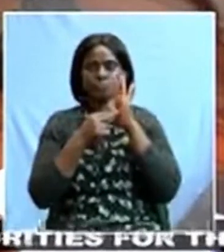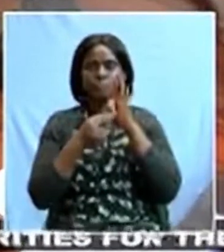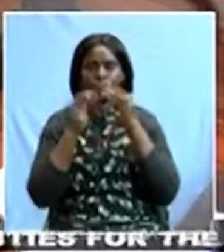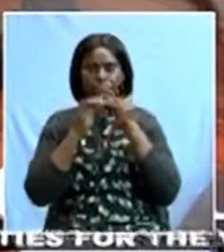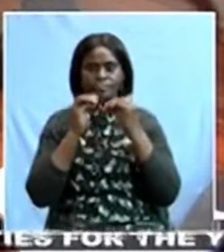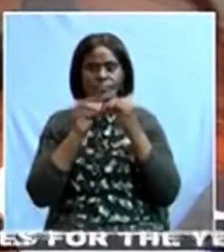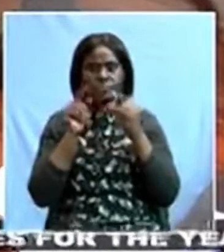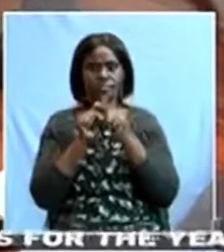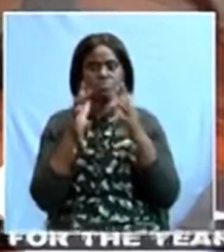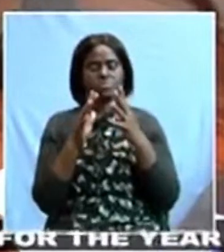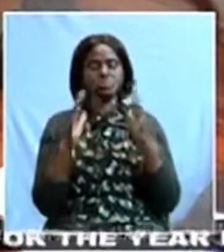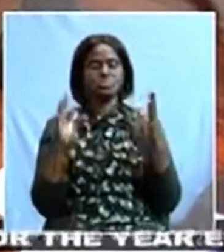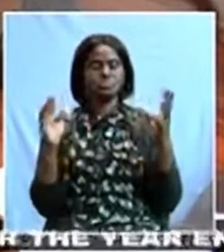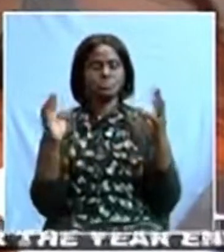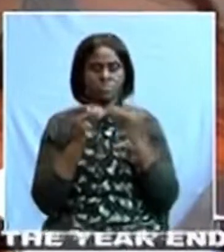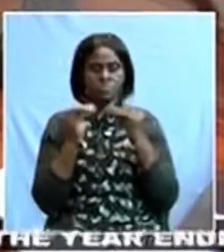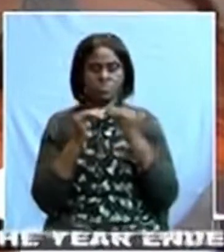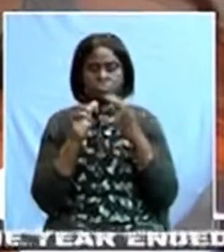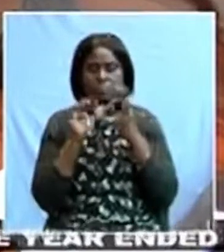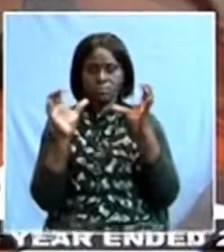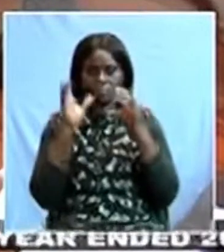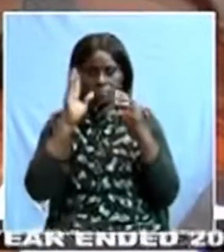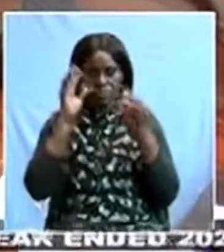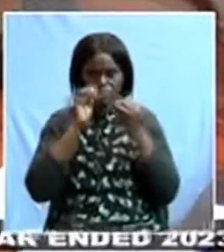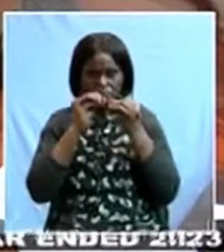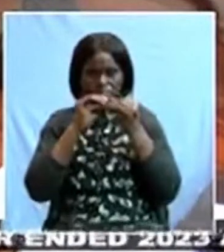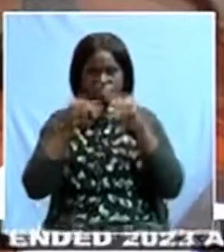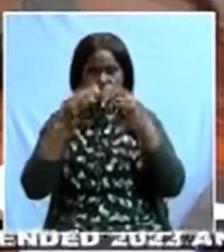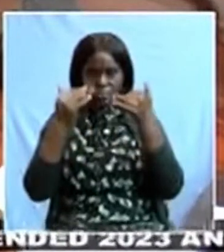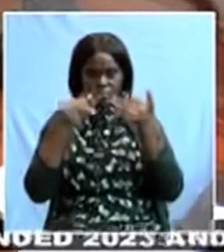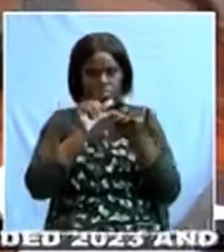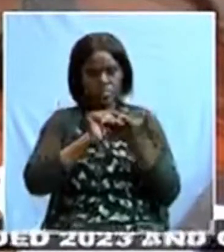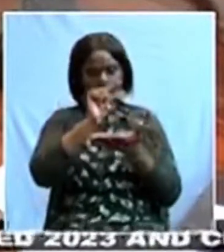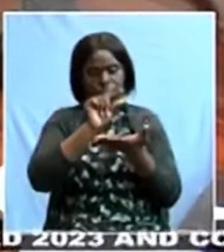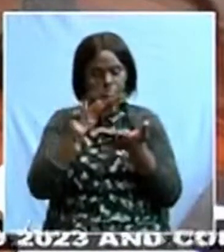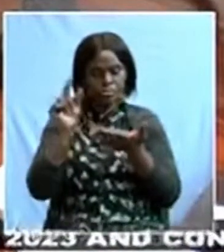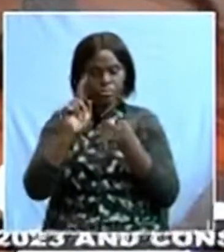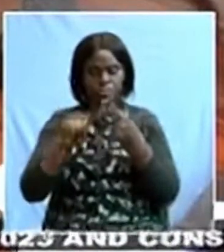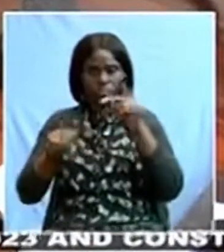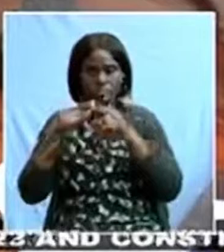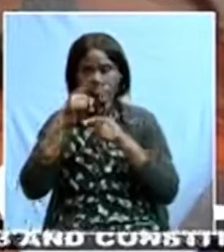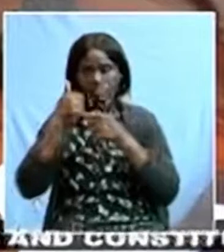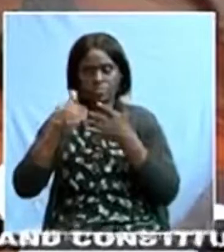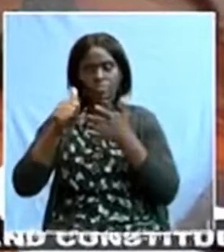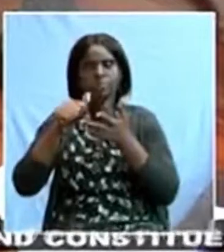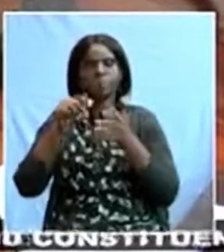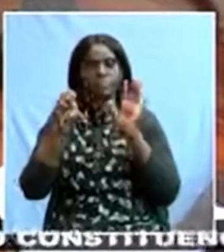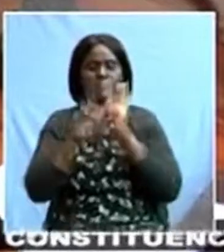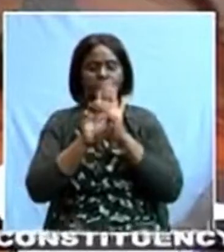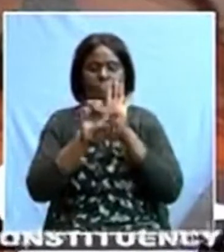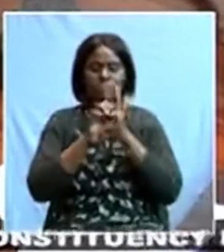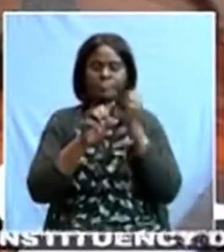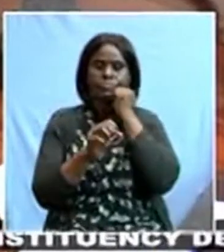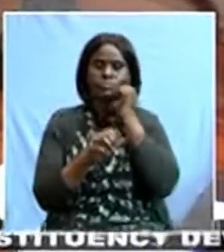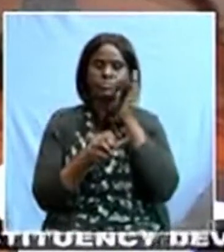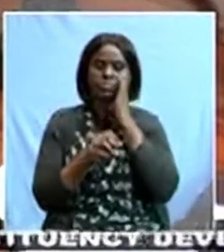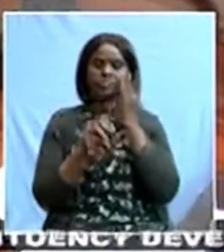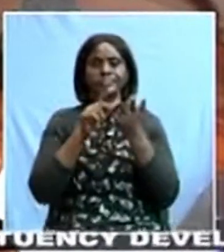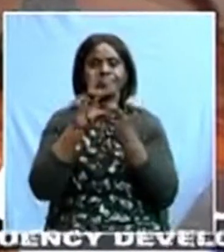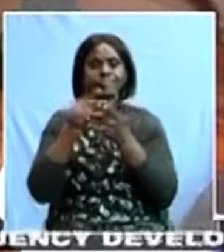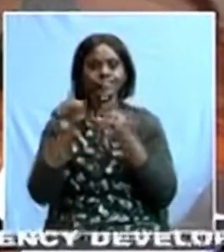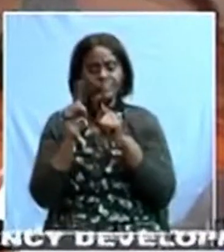the growing community and the council will further provide incentives to the residential rate payers, such as residents who pay their